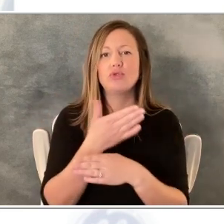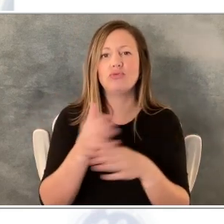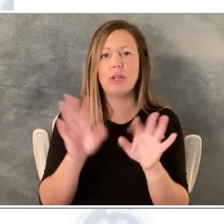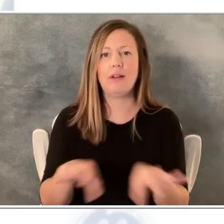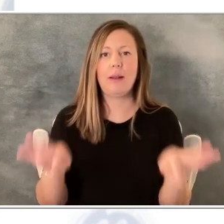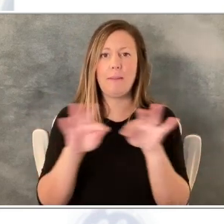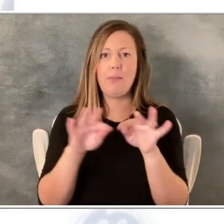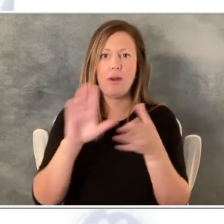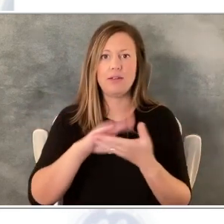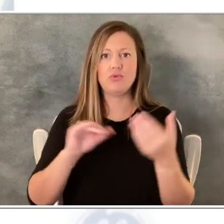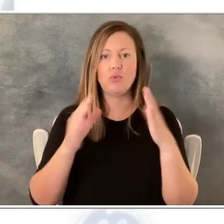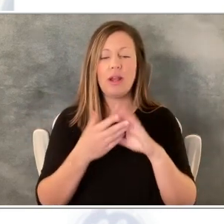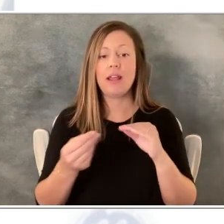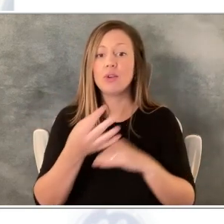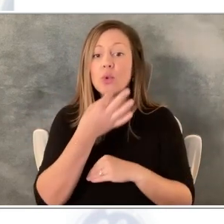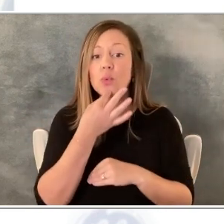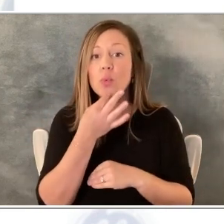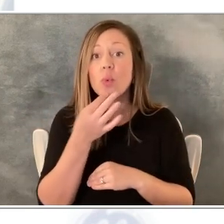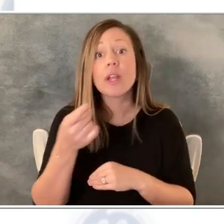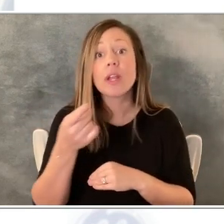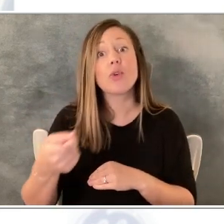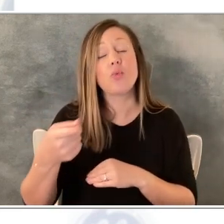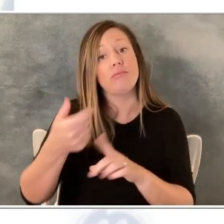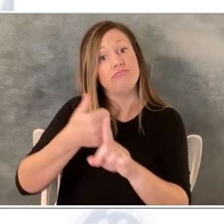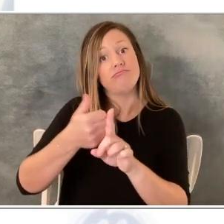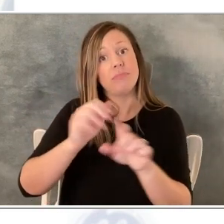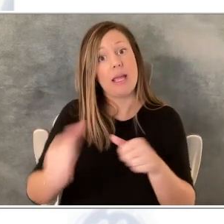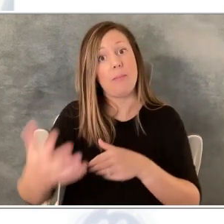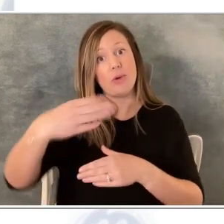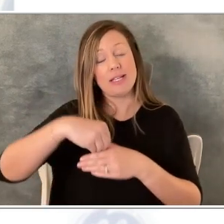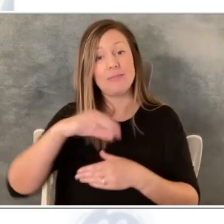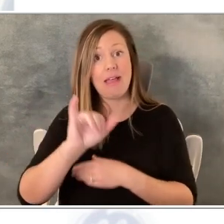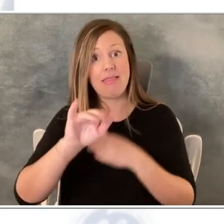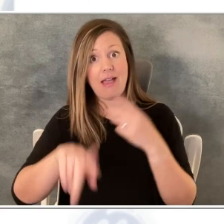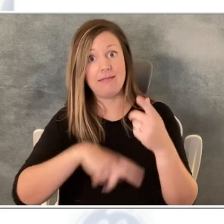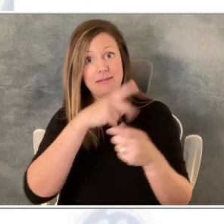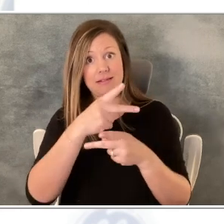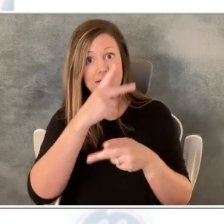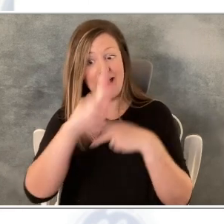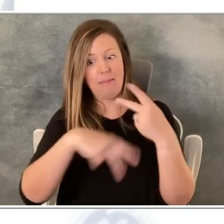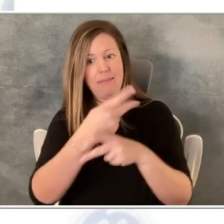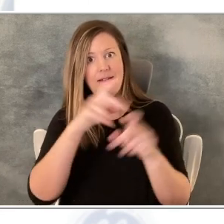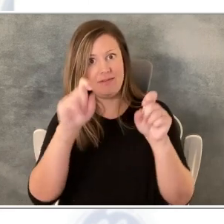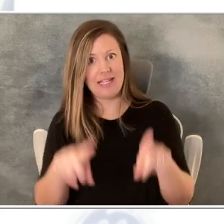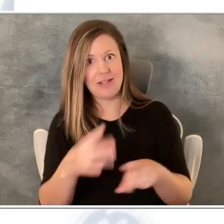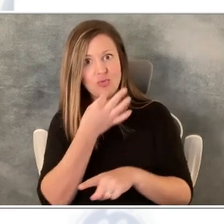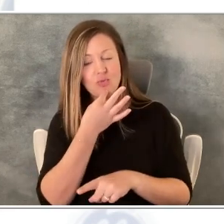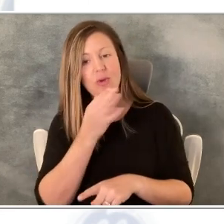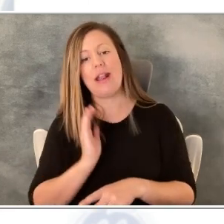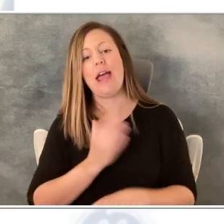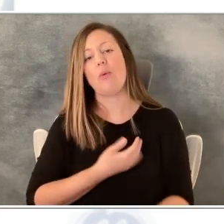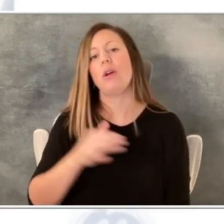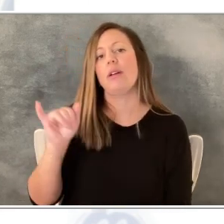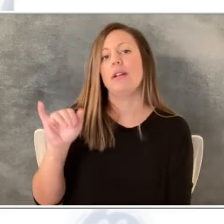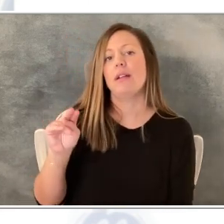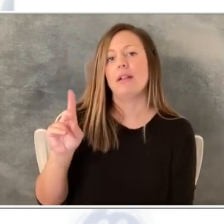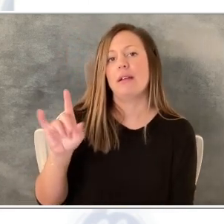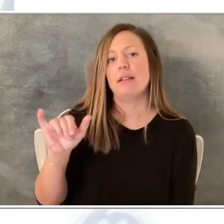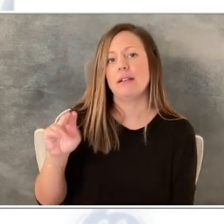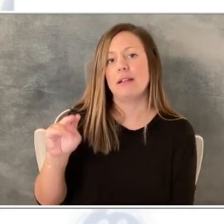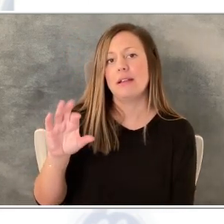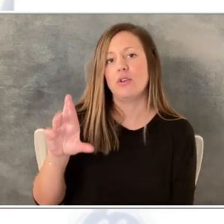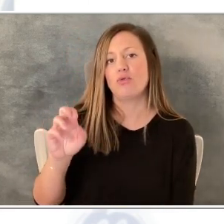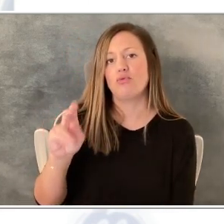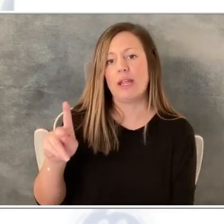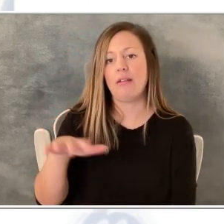weeks, you can participate in a low-dose CT lung screening at our Indian Creek location. You can scan the code right